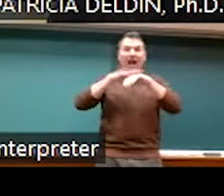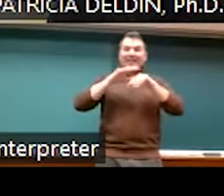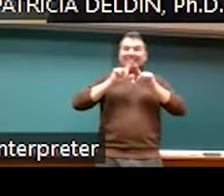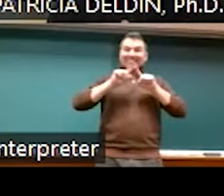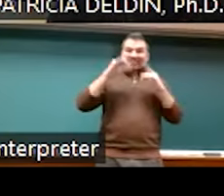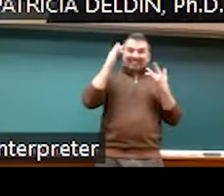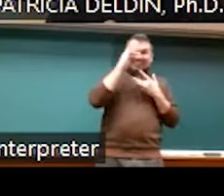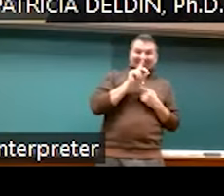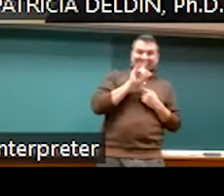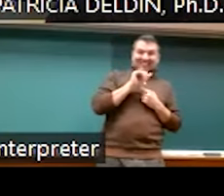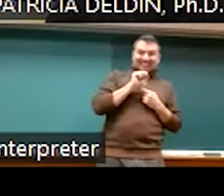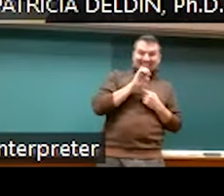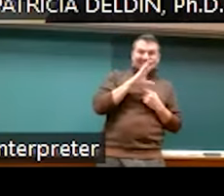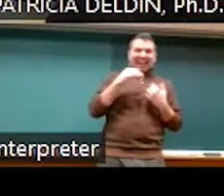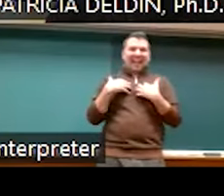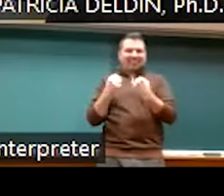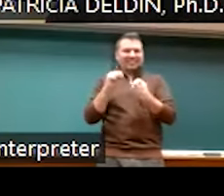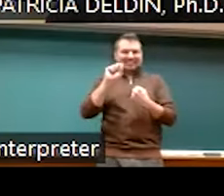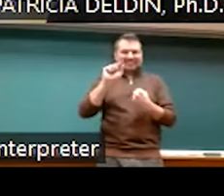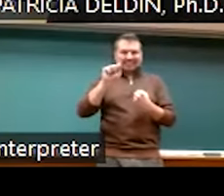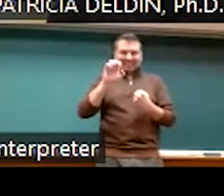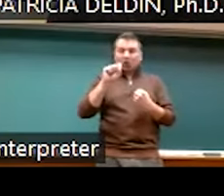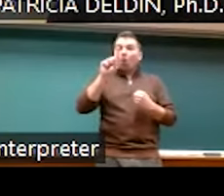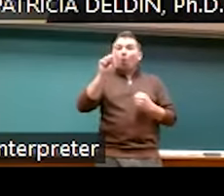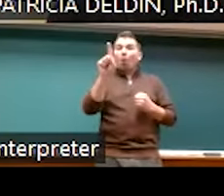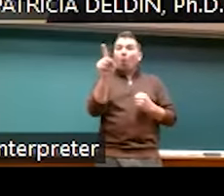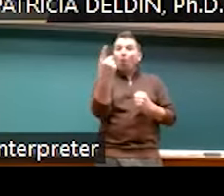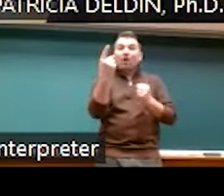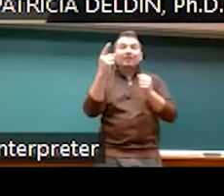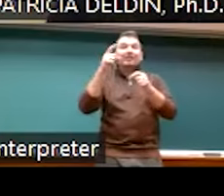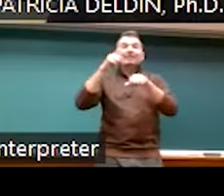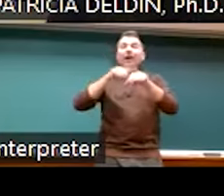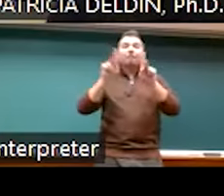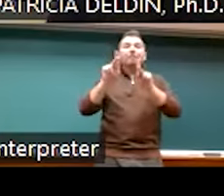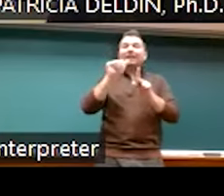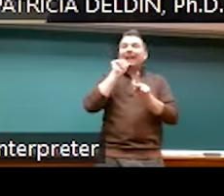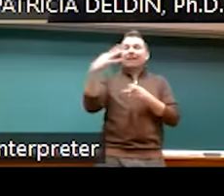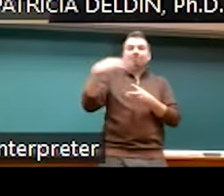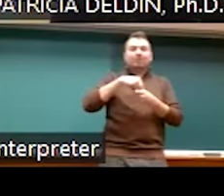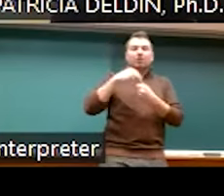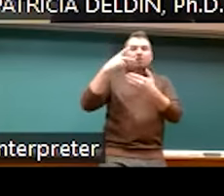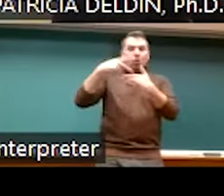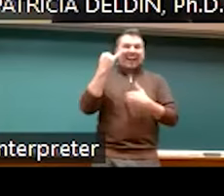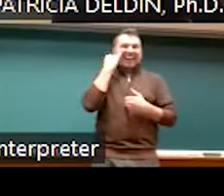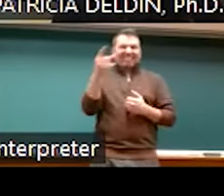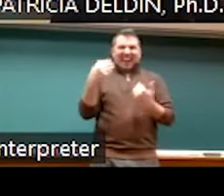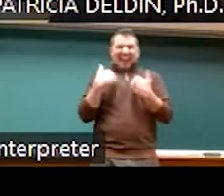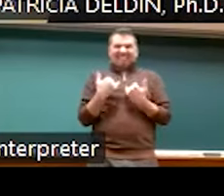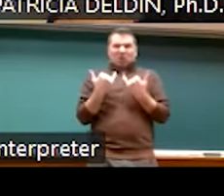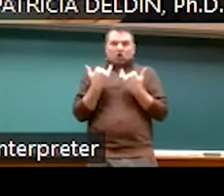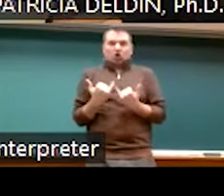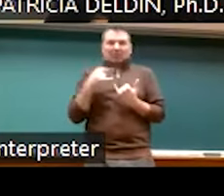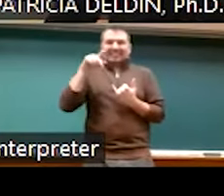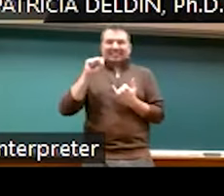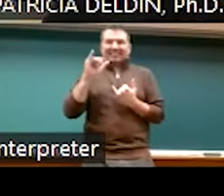only people we exclude from our program is people with current psychosis, active mania, or severe personality disorders. And